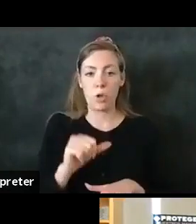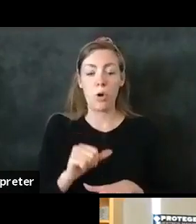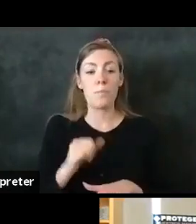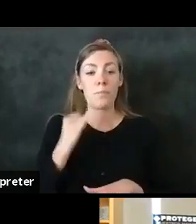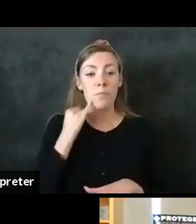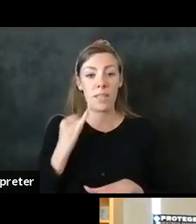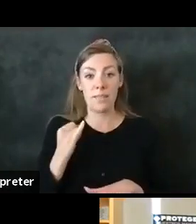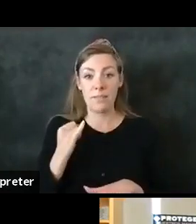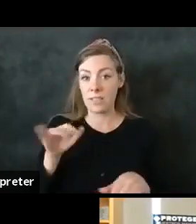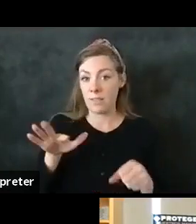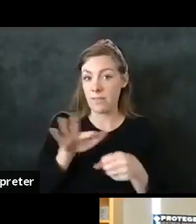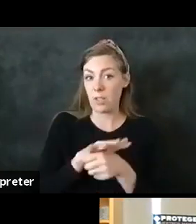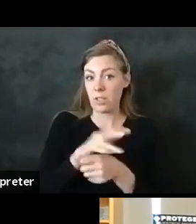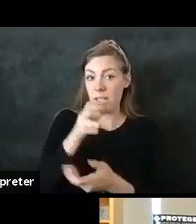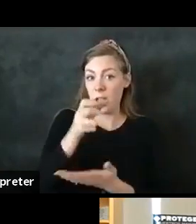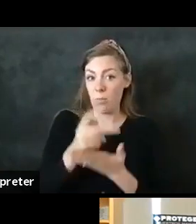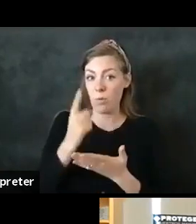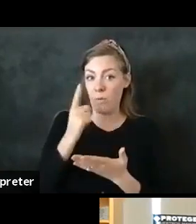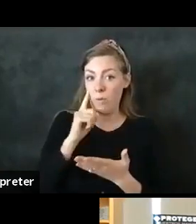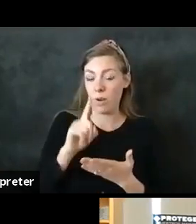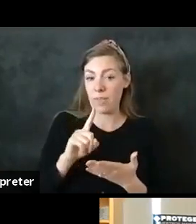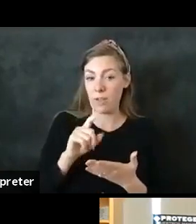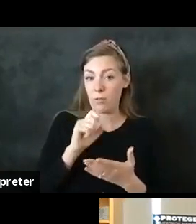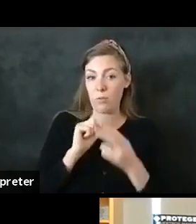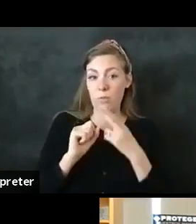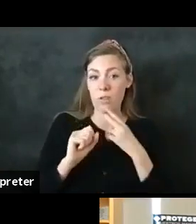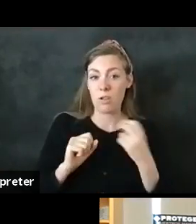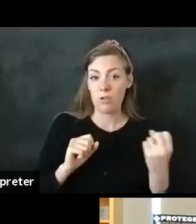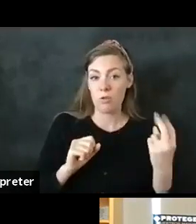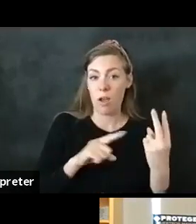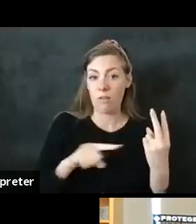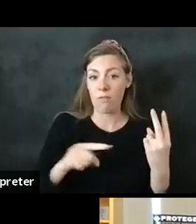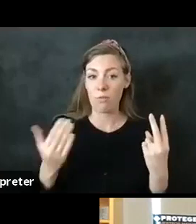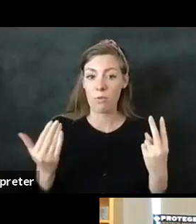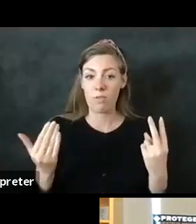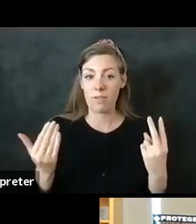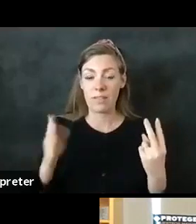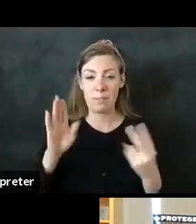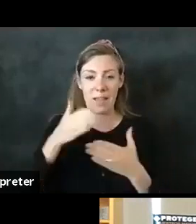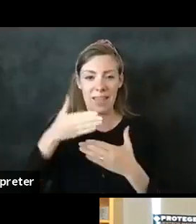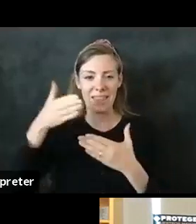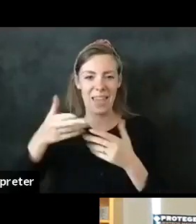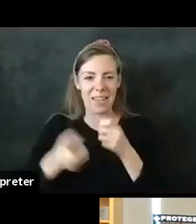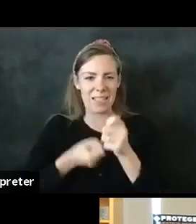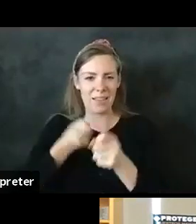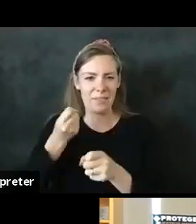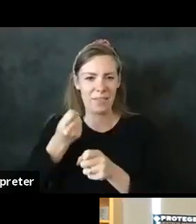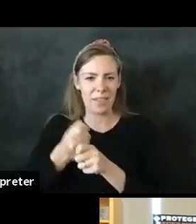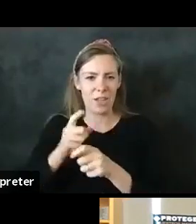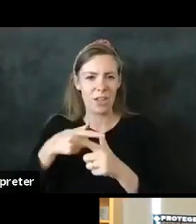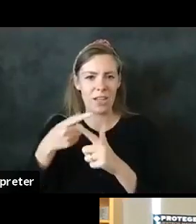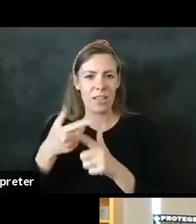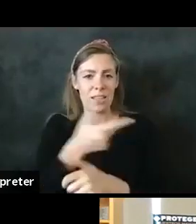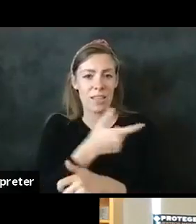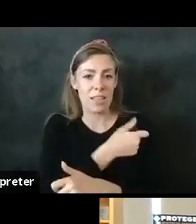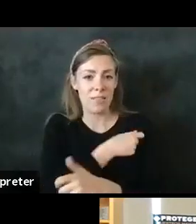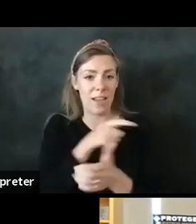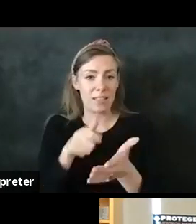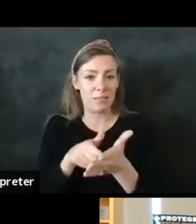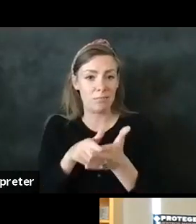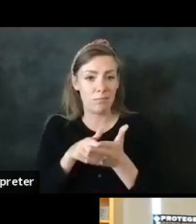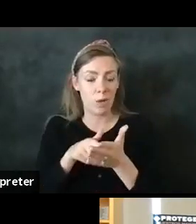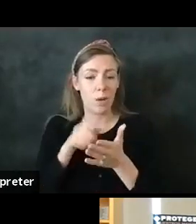fully approved for that age group, that is 12 to 15, by the end of the year, then the vaccine mandate would take effect in